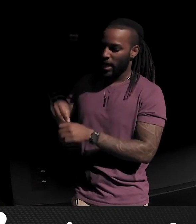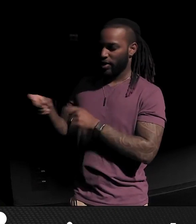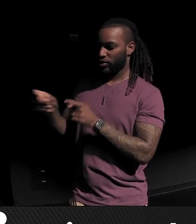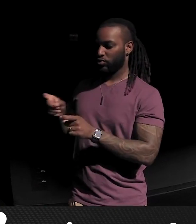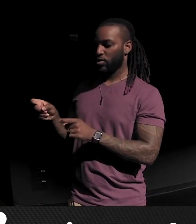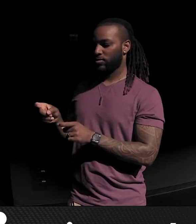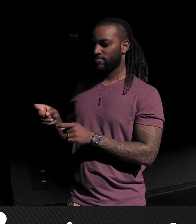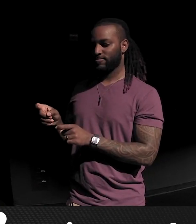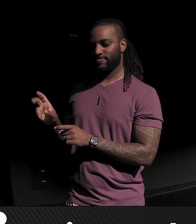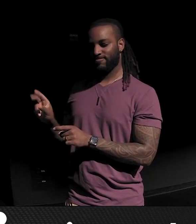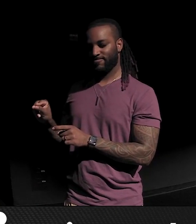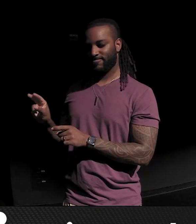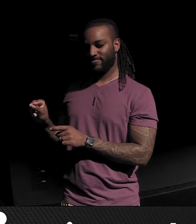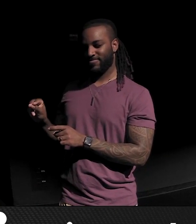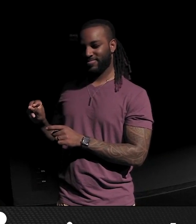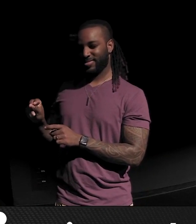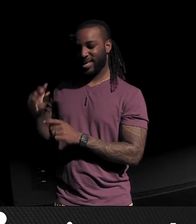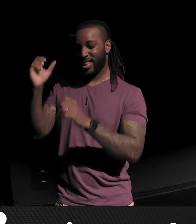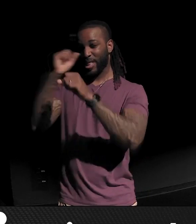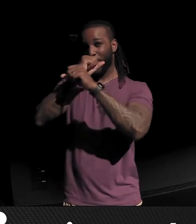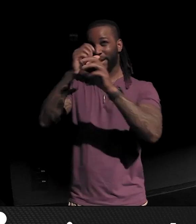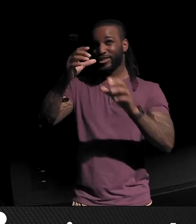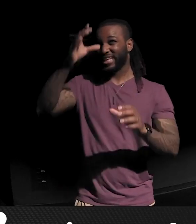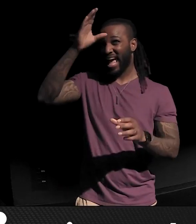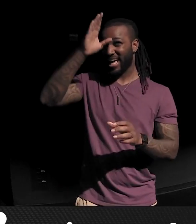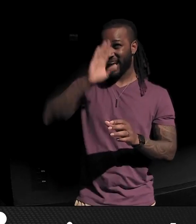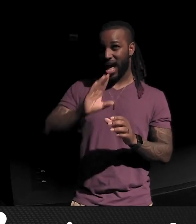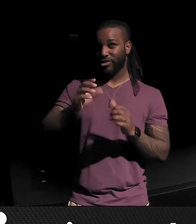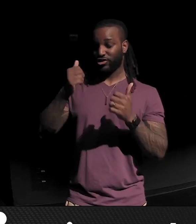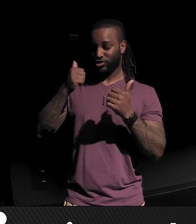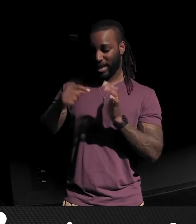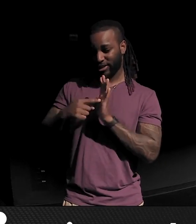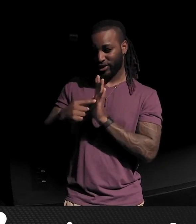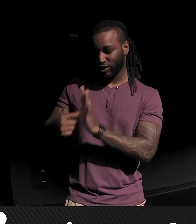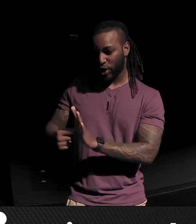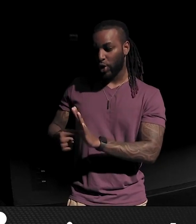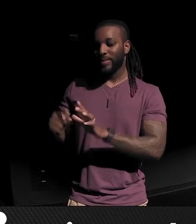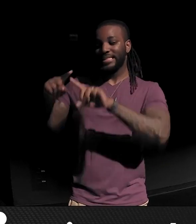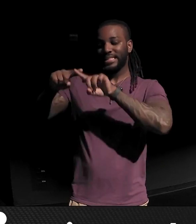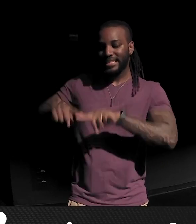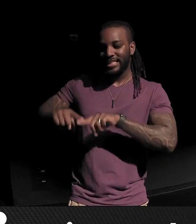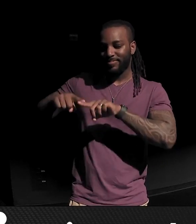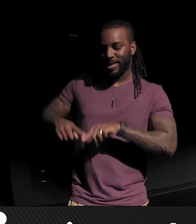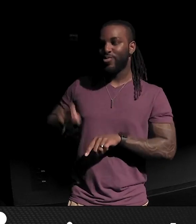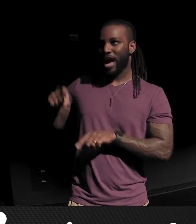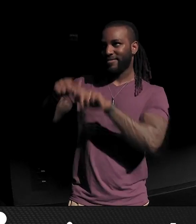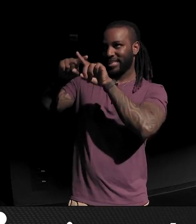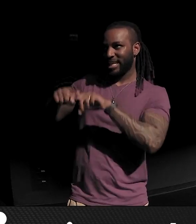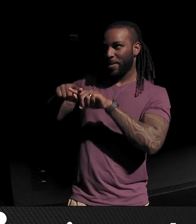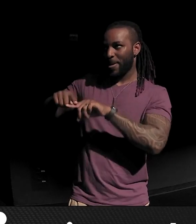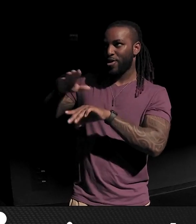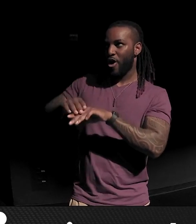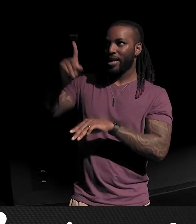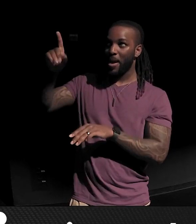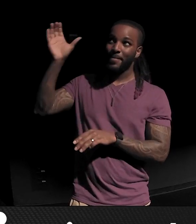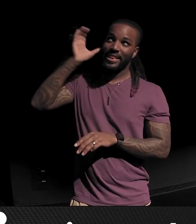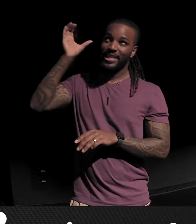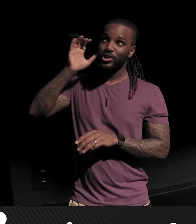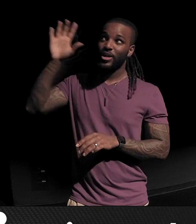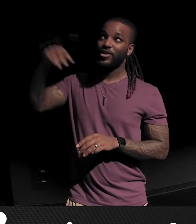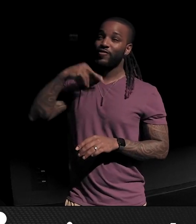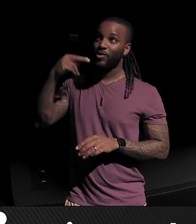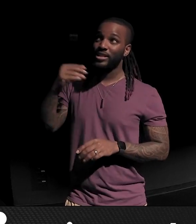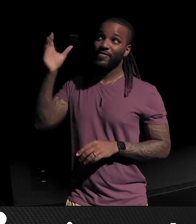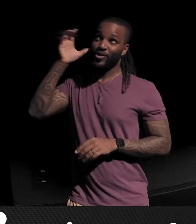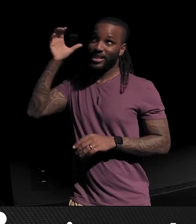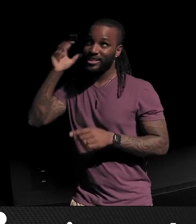The picture that God is painting in this is a picture and a posture of dependence. You got to stay on the path of righteousness and listen for the shepherd's voice. And when you do so, you will